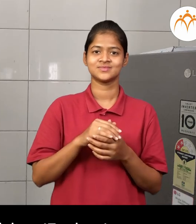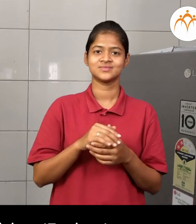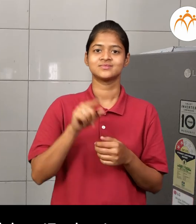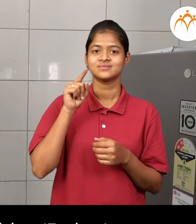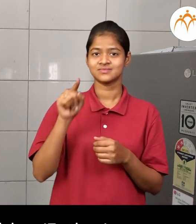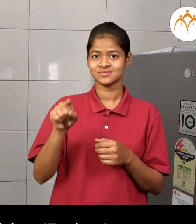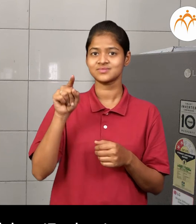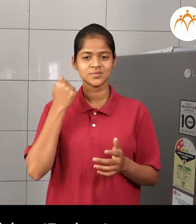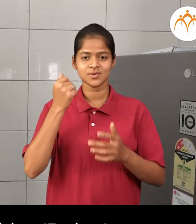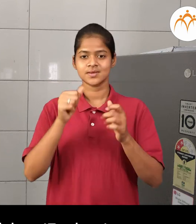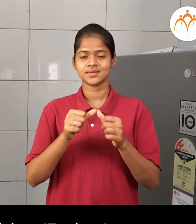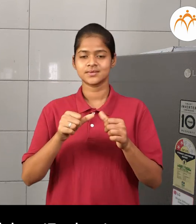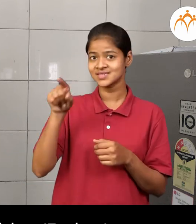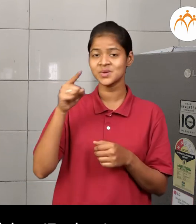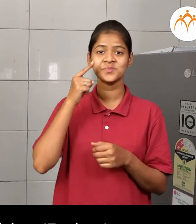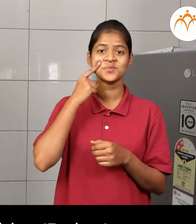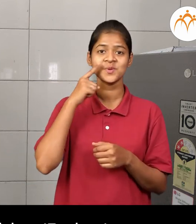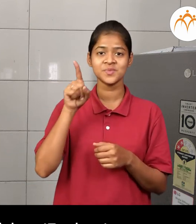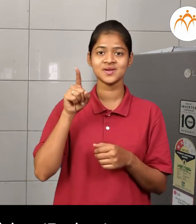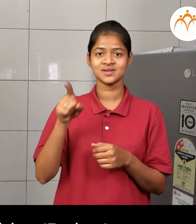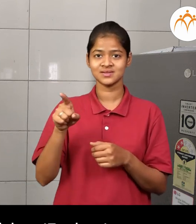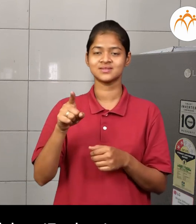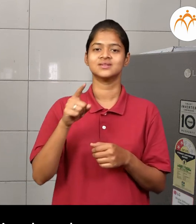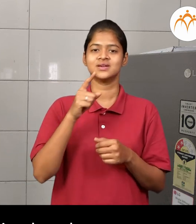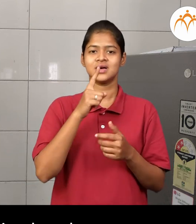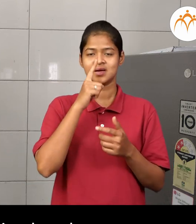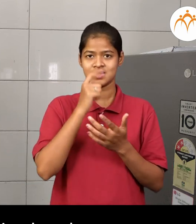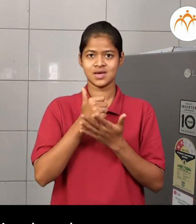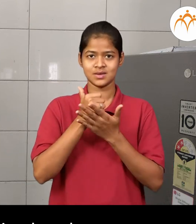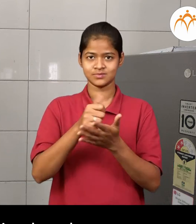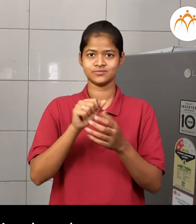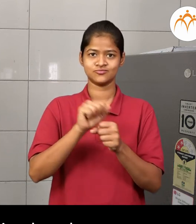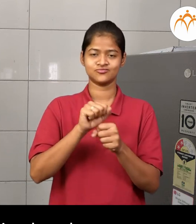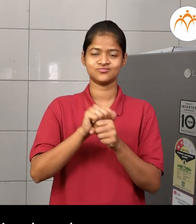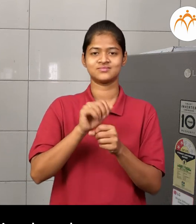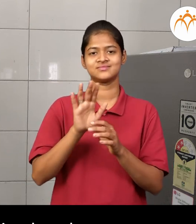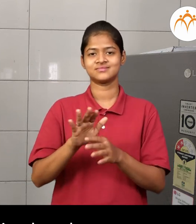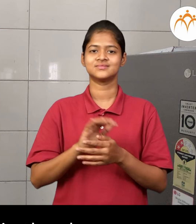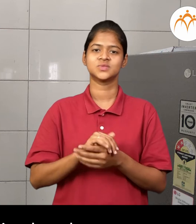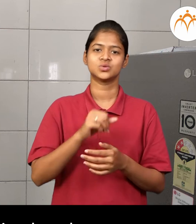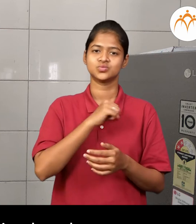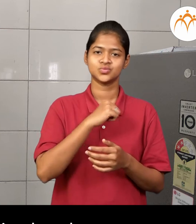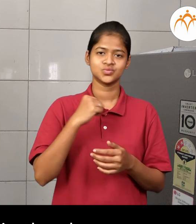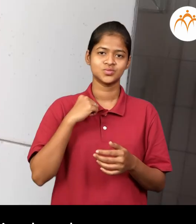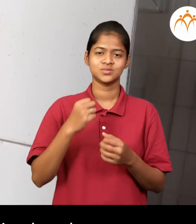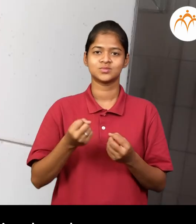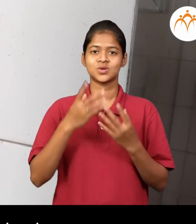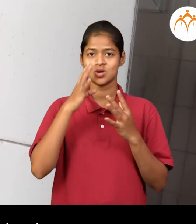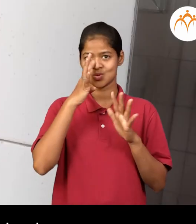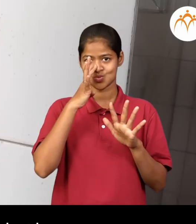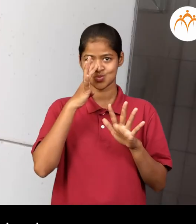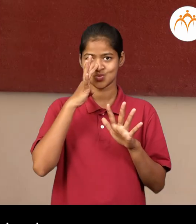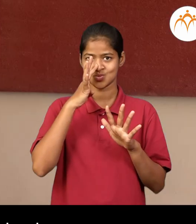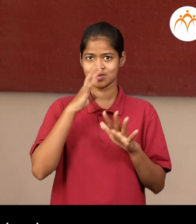is Afshan's Abbu . Abbu helps Ammi in the chores. He